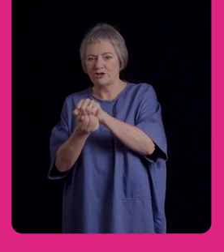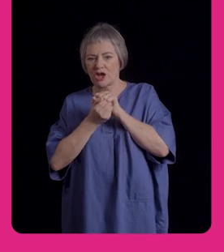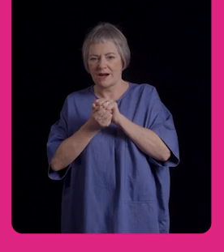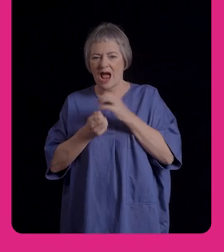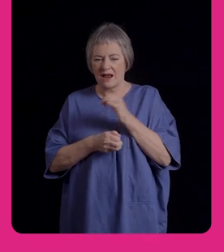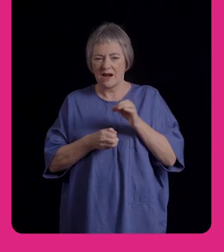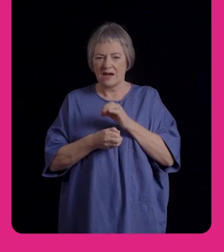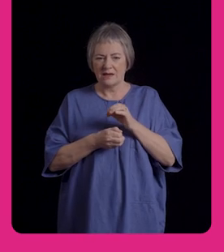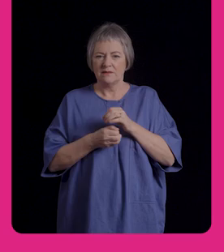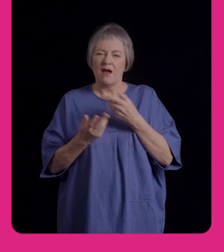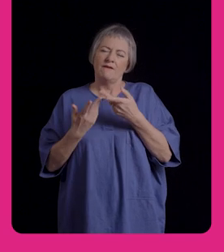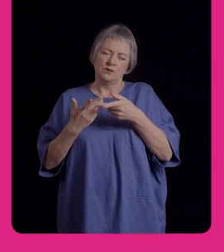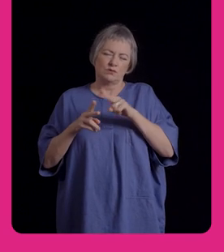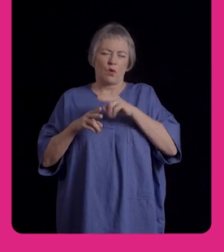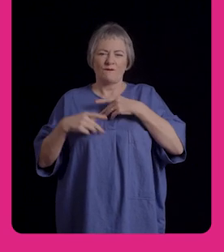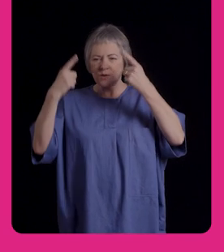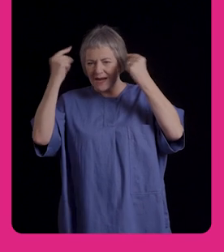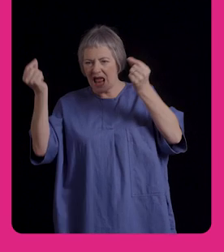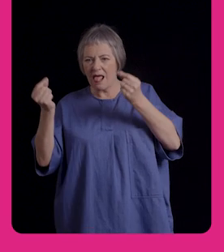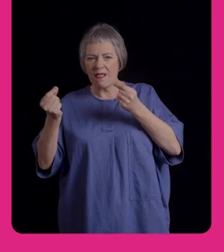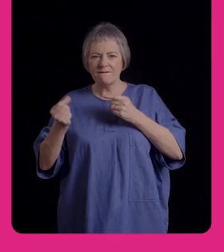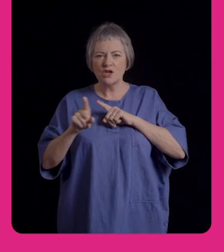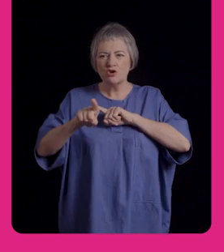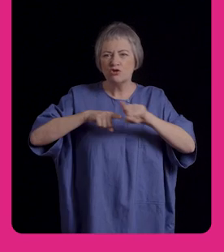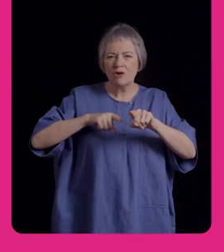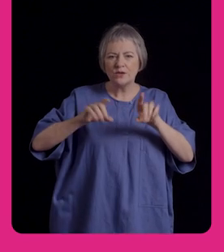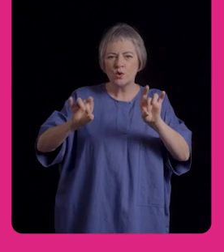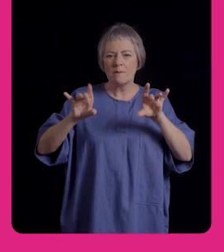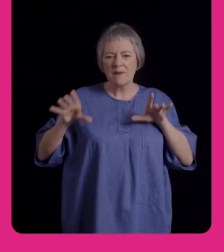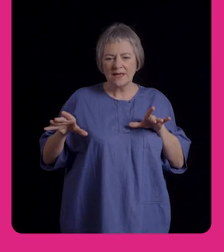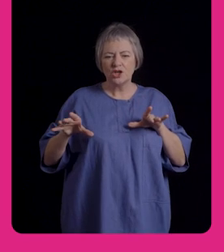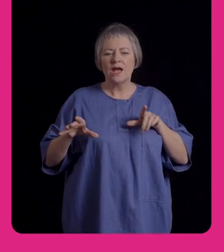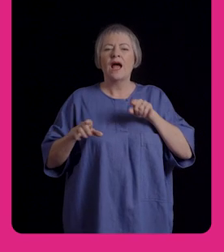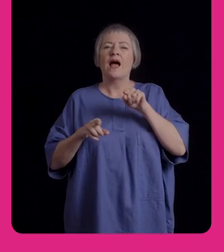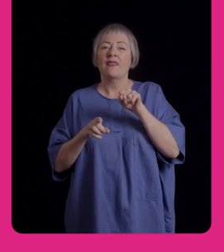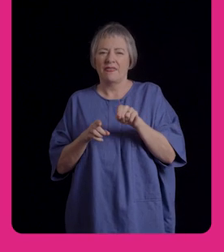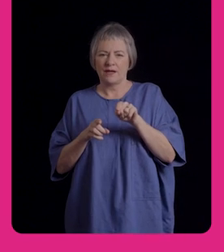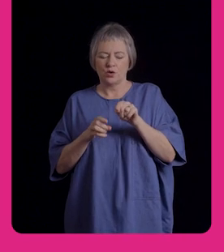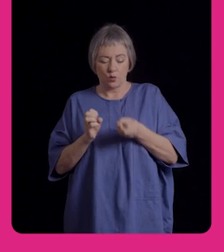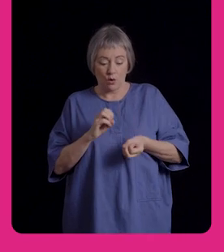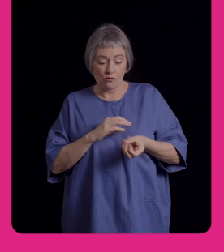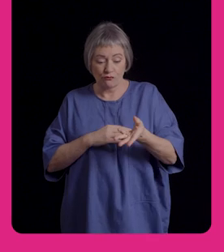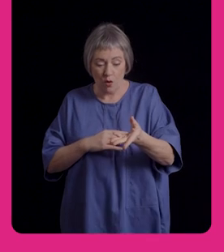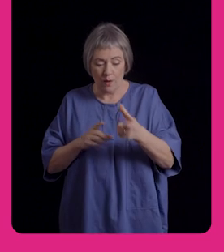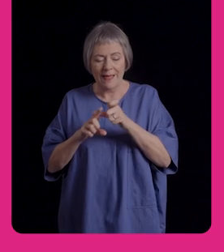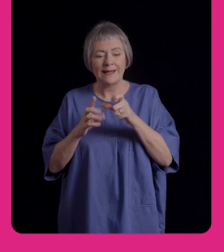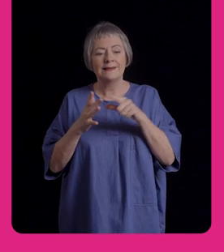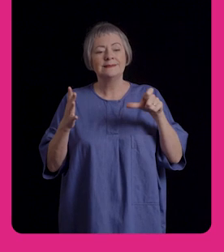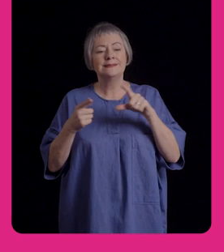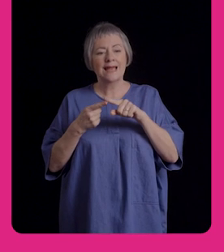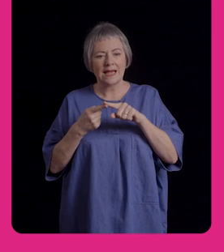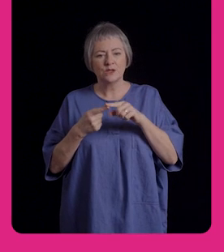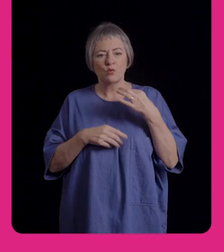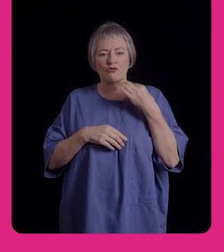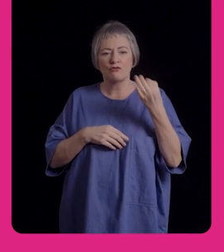world and you're like an elf and you want to try and do some magic or something, I'm going to make you roll just like a regular six-sided dice, which is going to